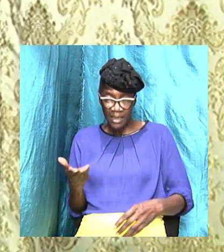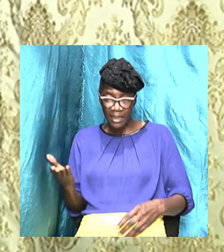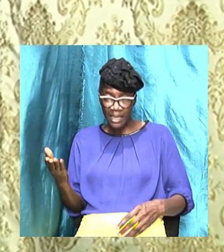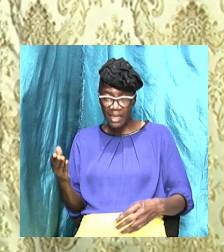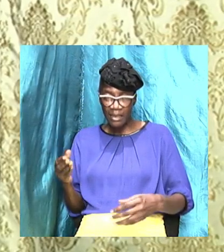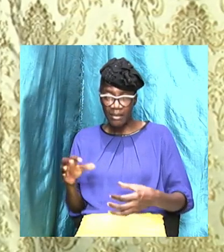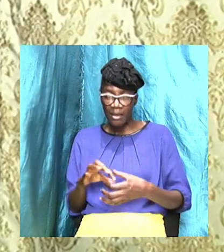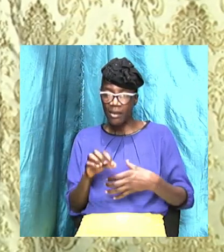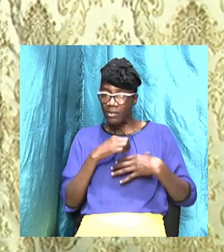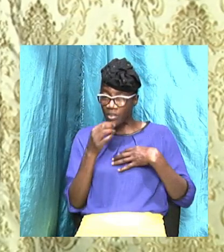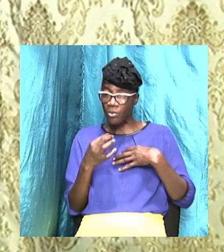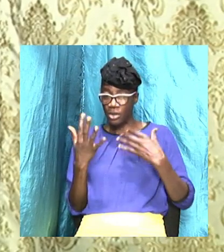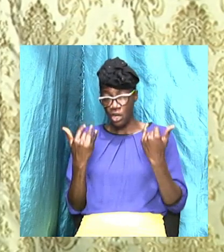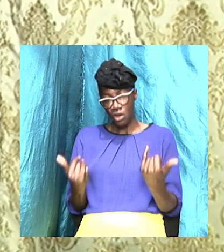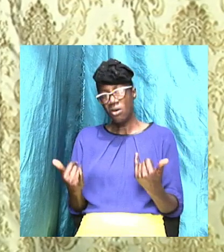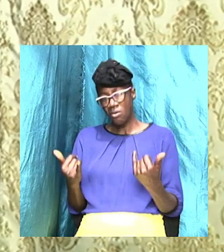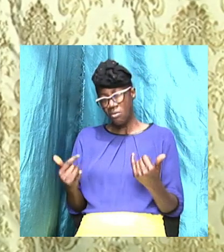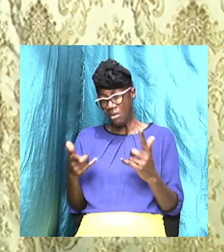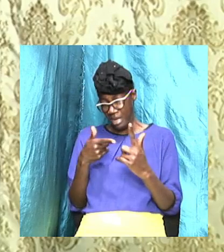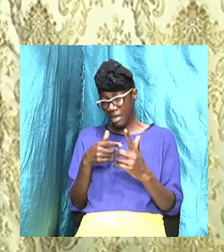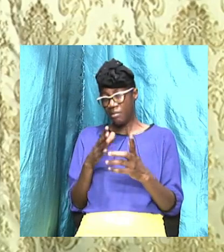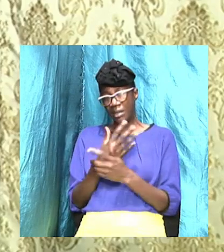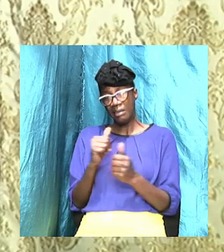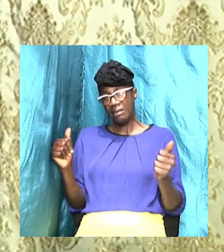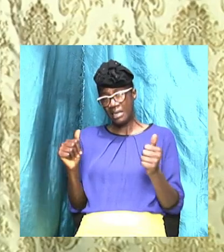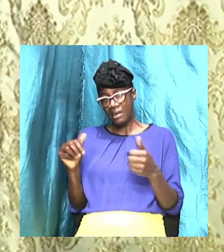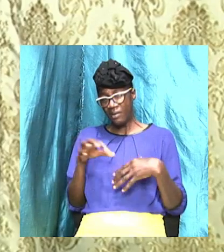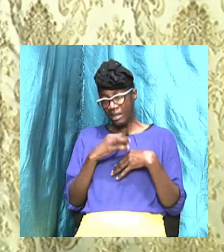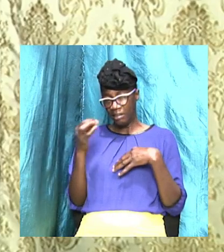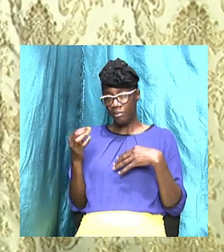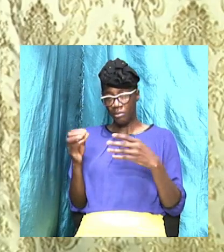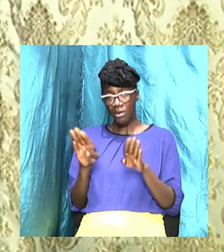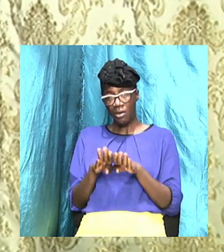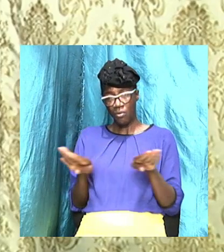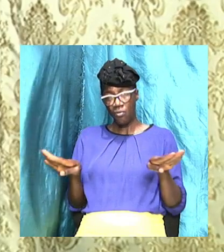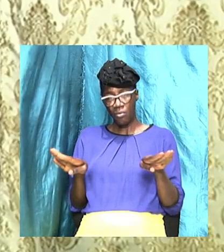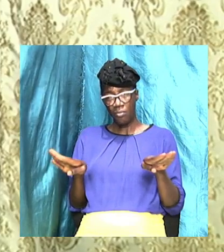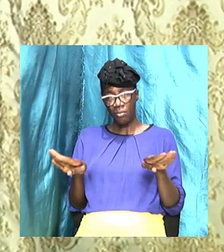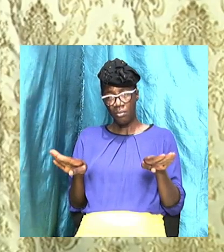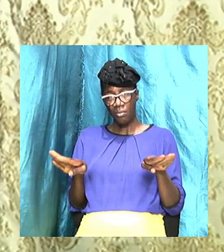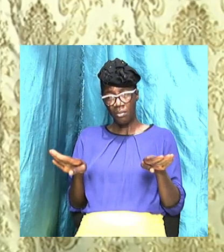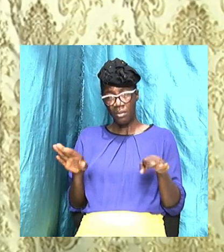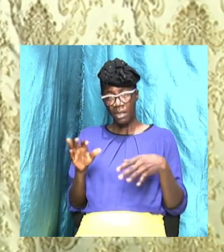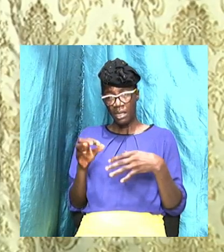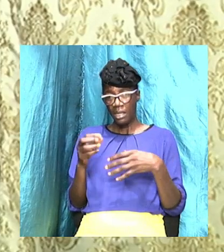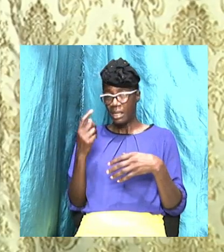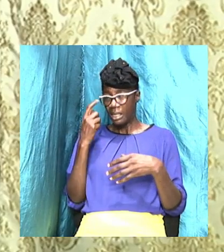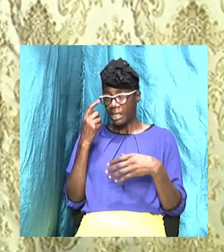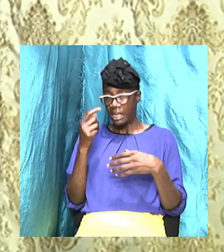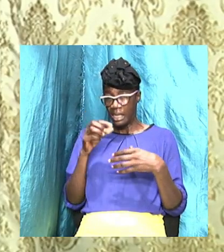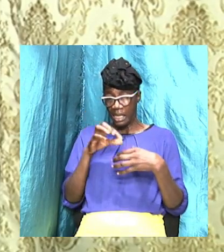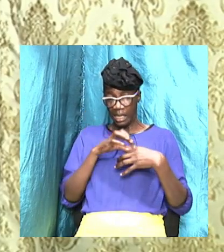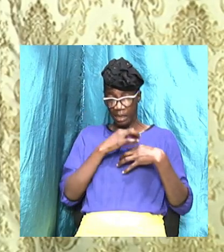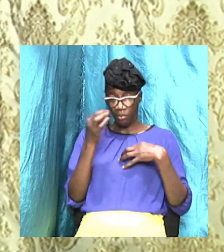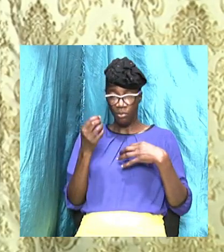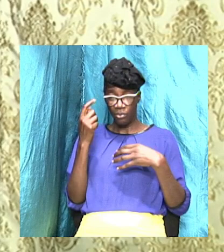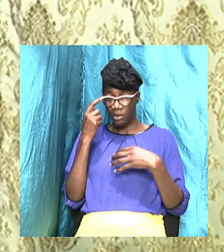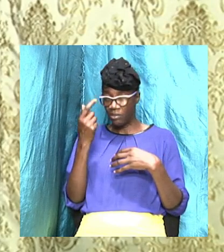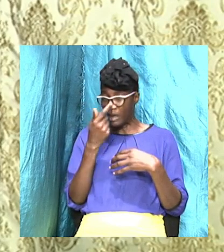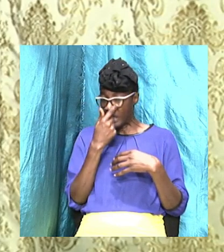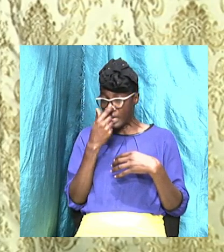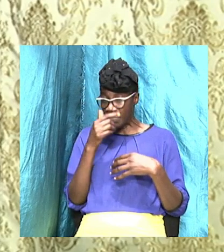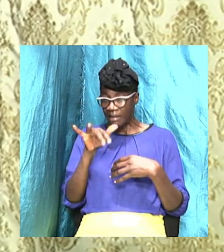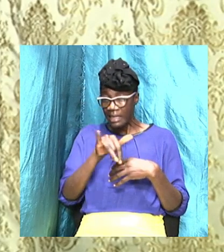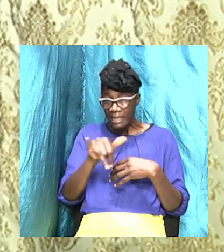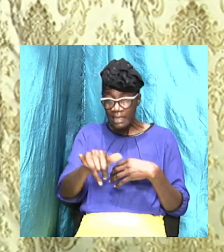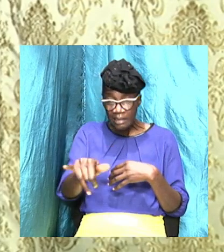I'm saved and the spirit kind of open my spiritual eyes. Because the same